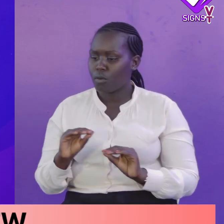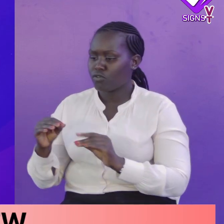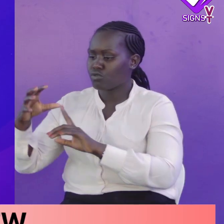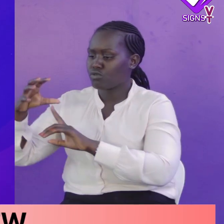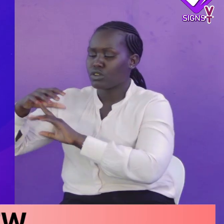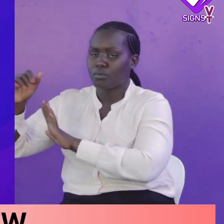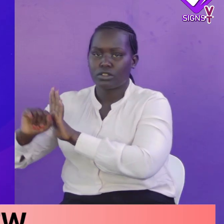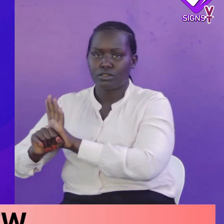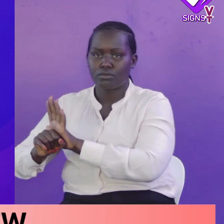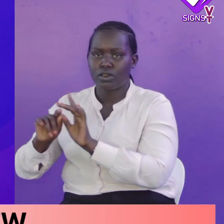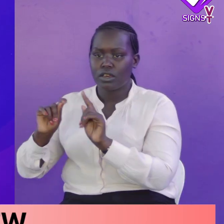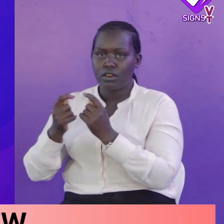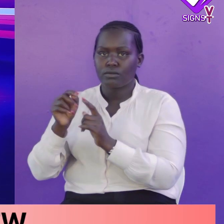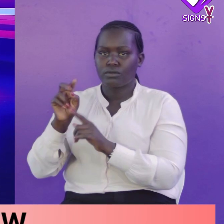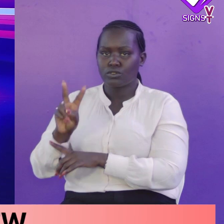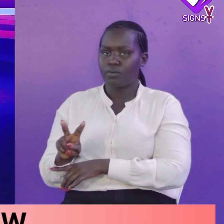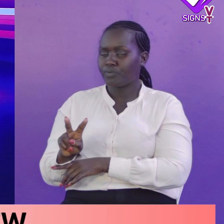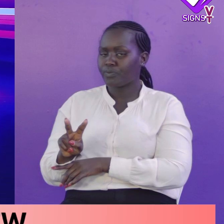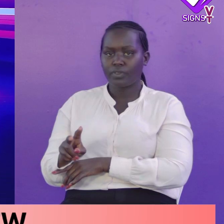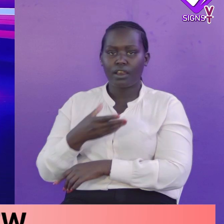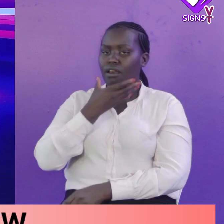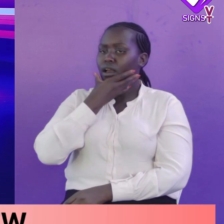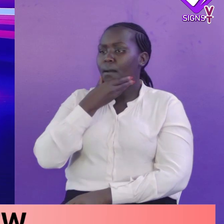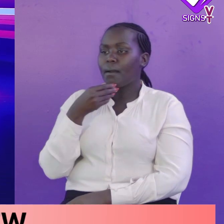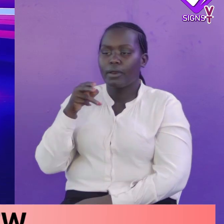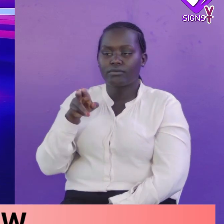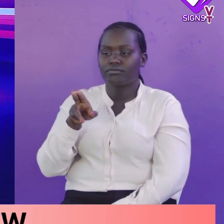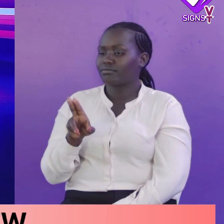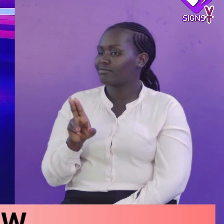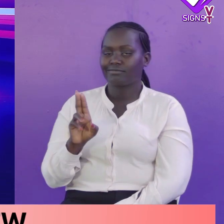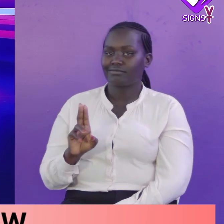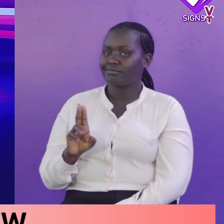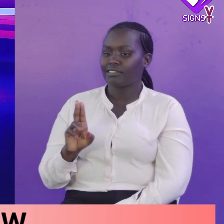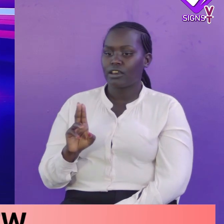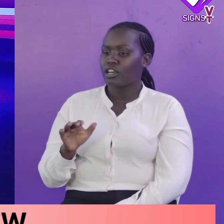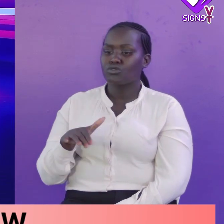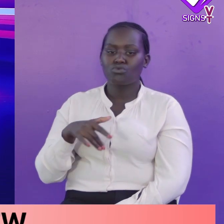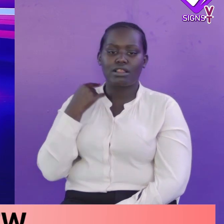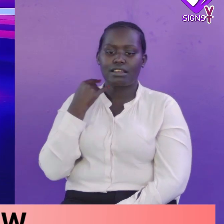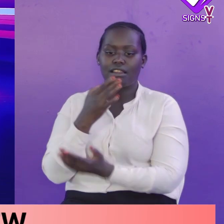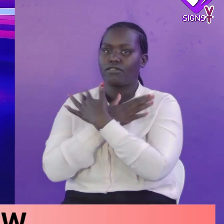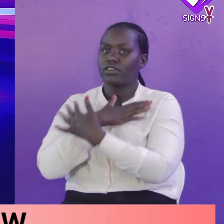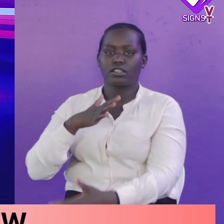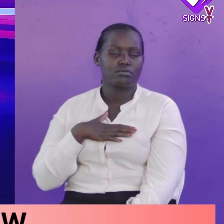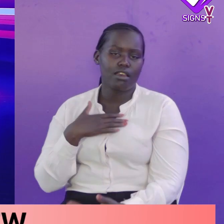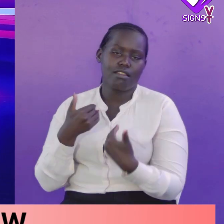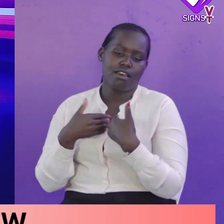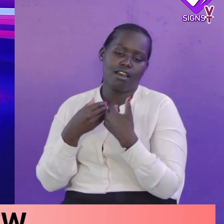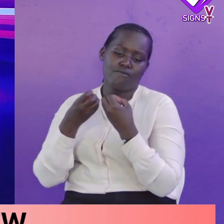ama League 2. This team is terrible. Manchester United, itaniulia marafiki. I have many friends Manchester